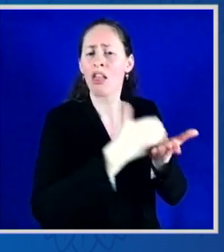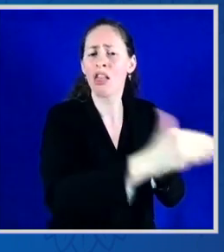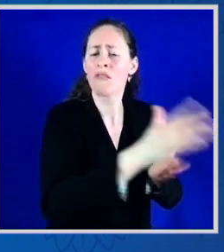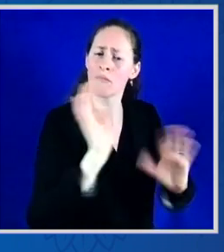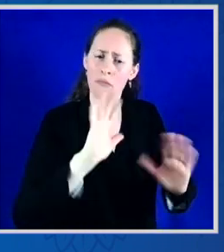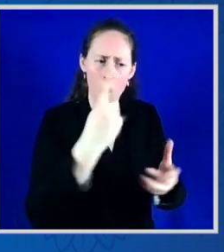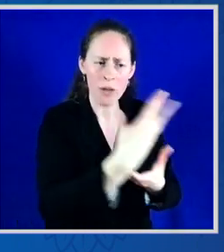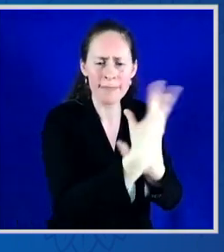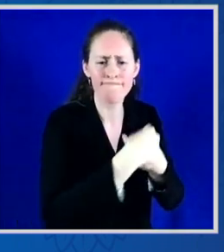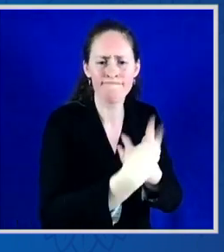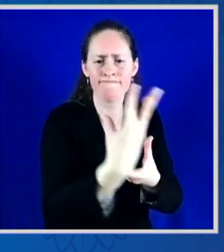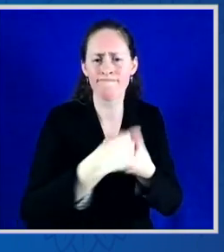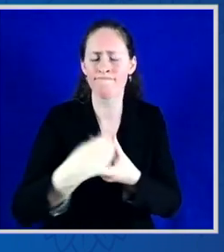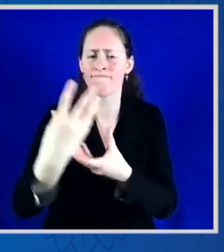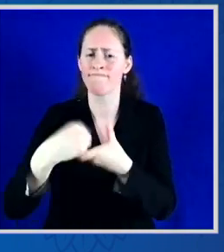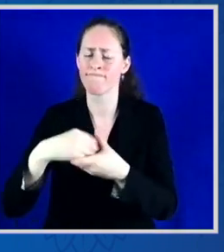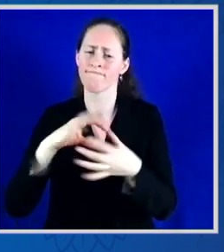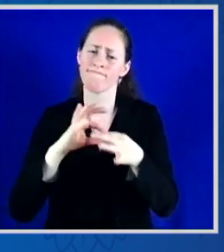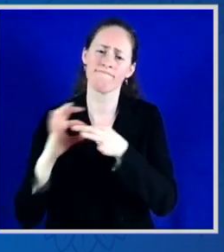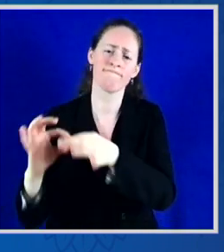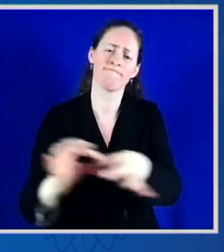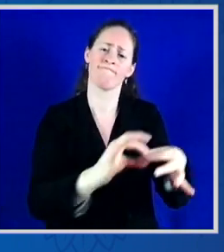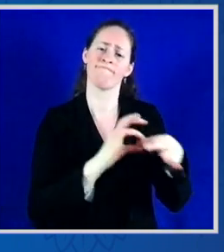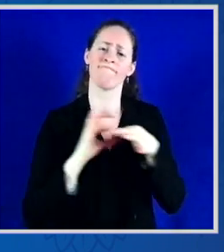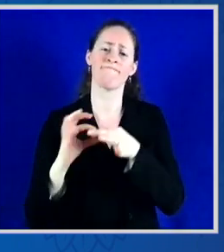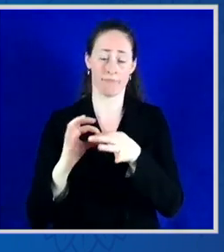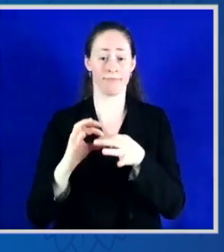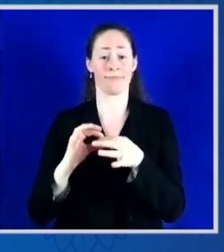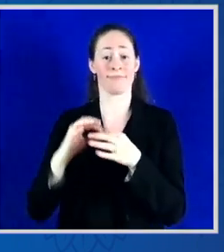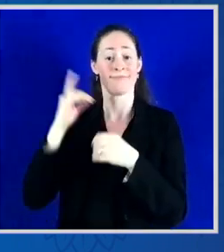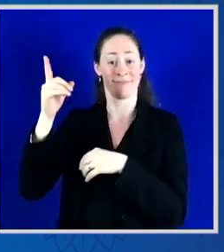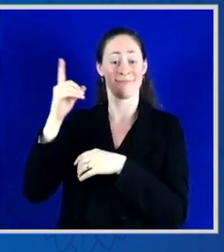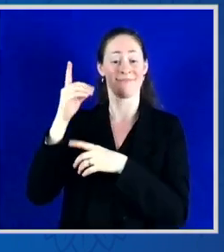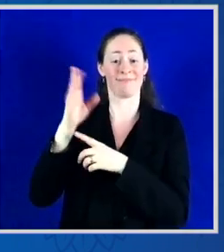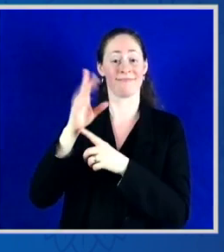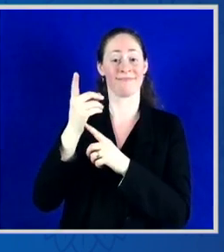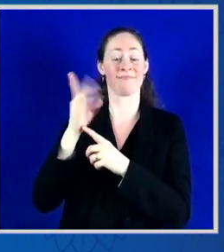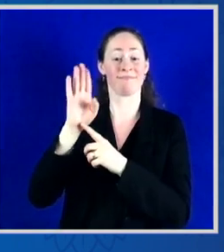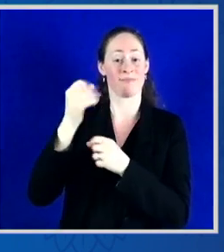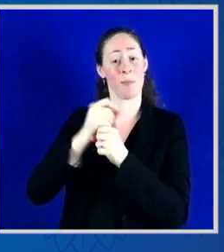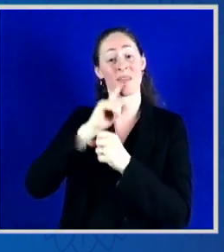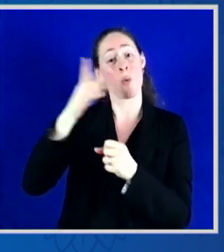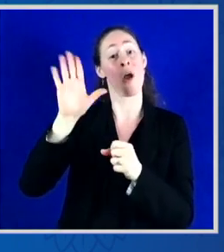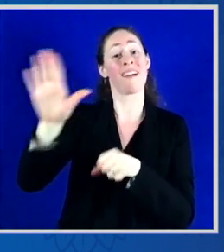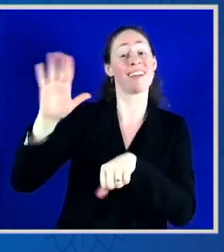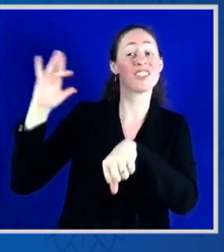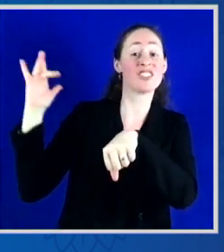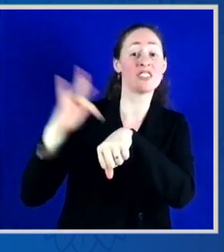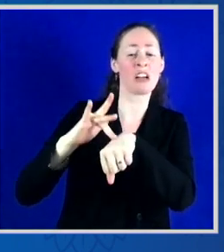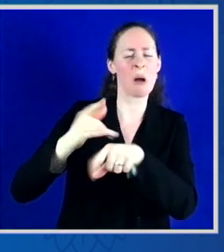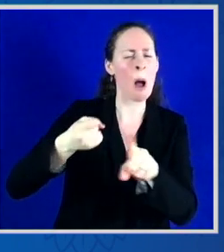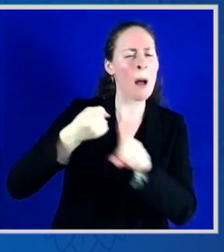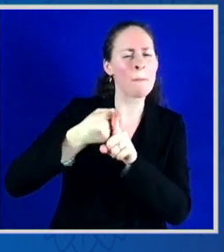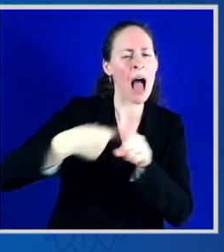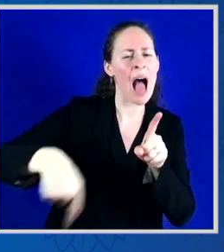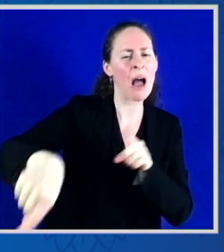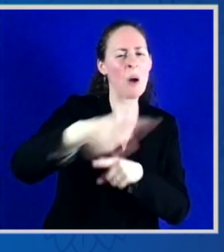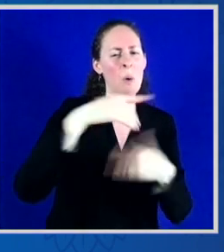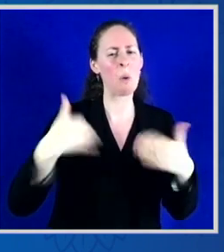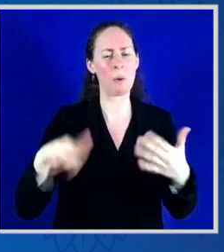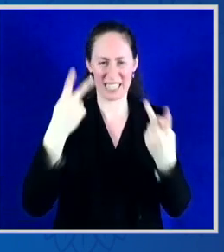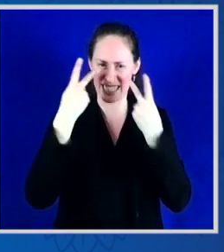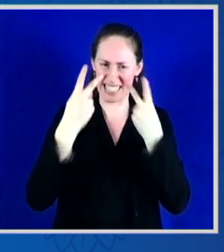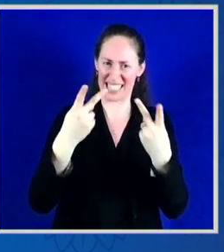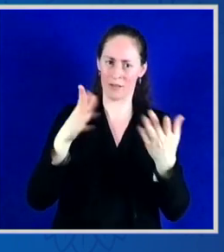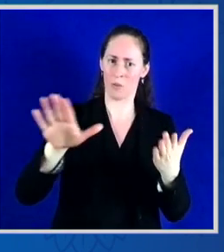the Biden touch on this country has been very important. And what you all represent is showing the lives that it's making a